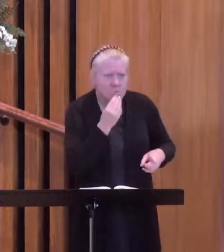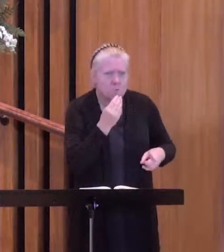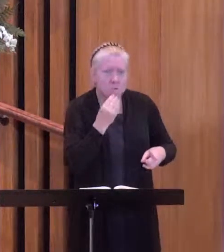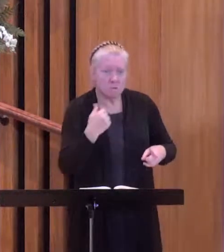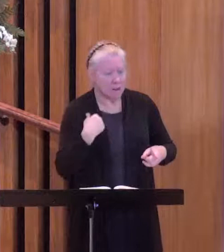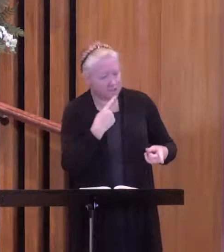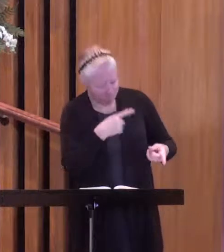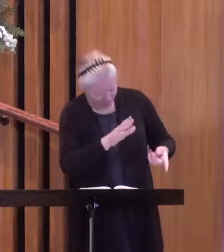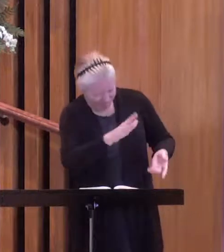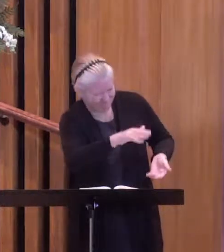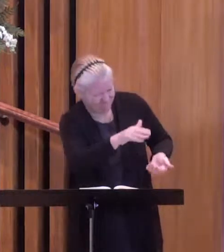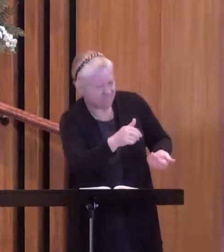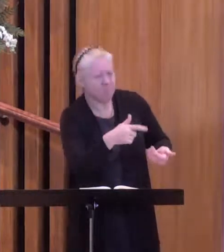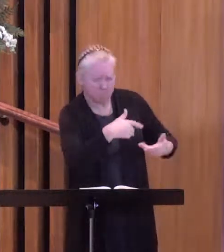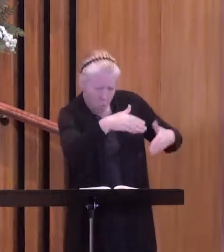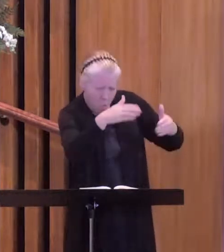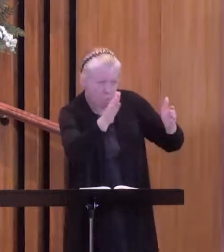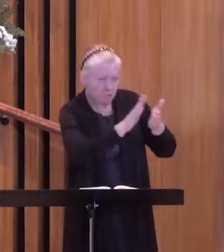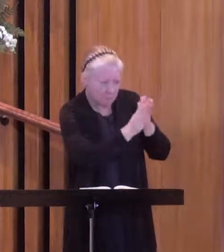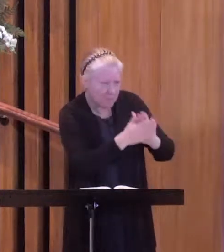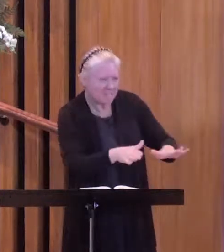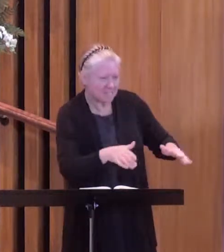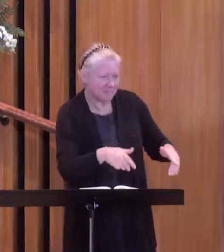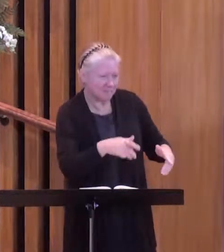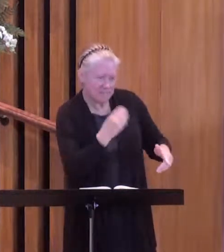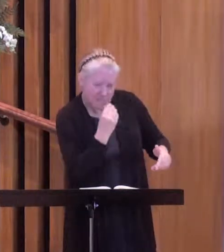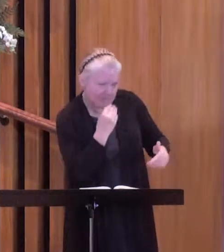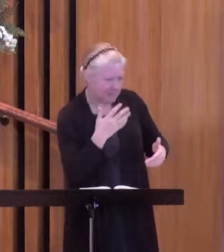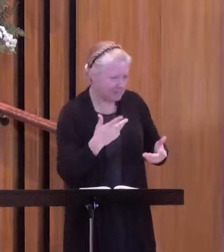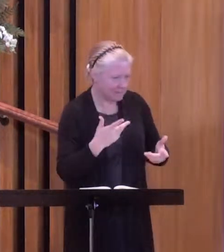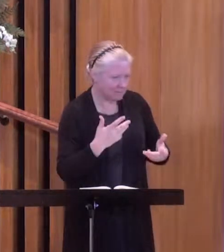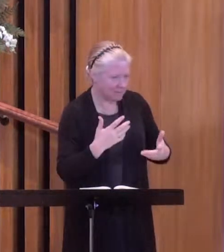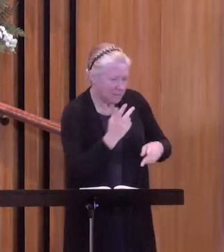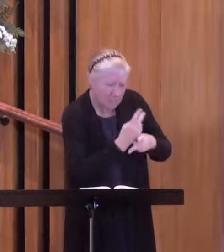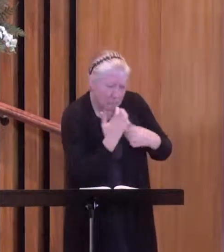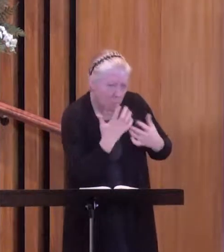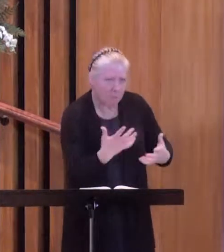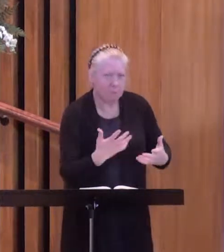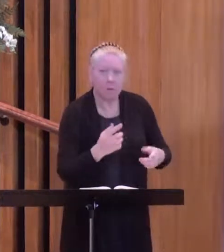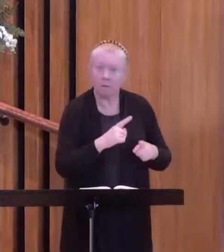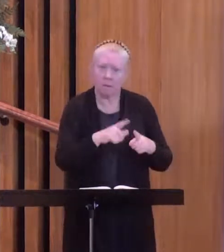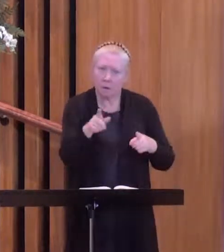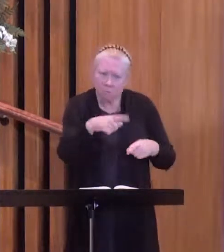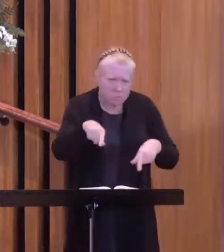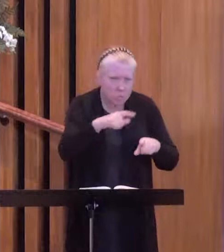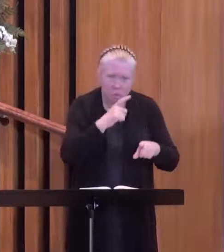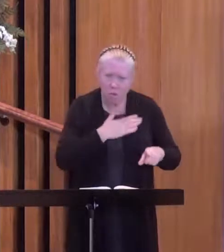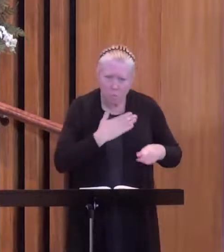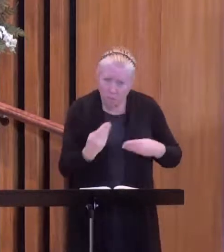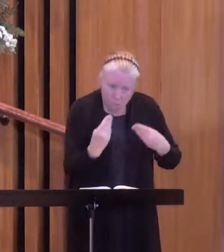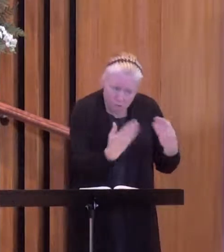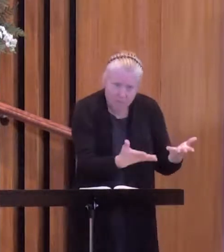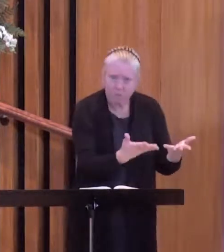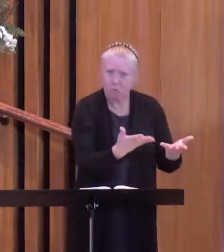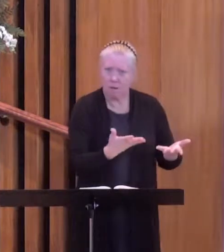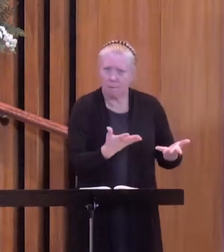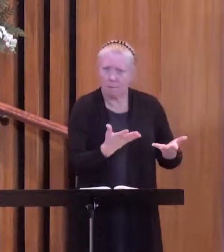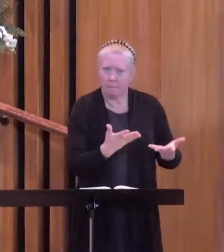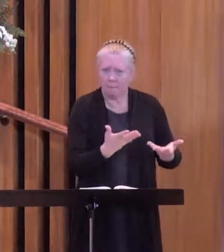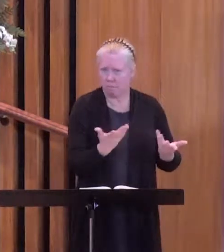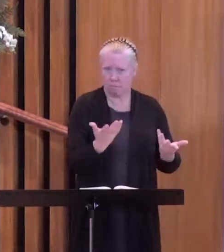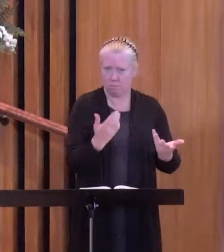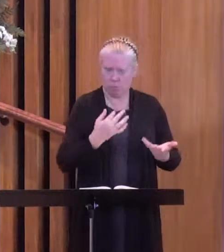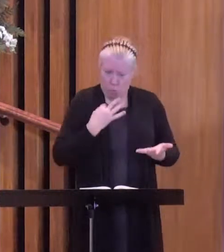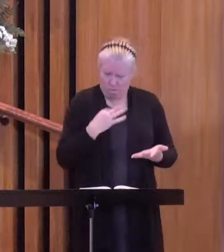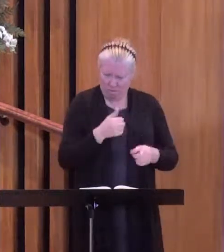well," but you do not give them the necessities of the body, what good is it? So also faith